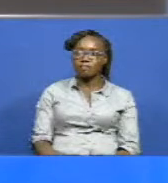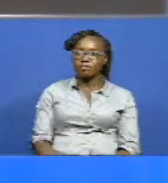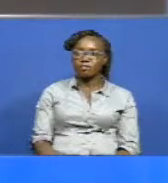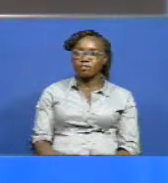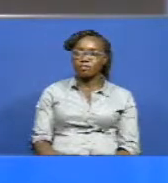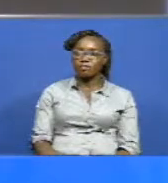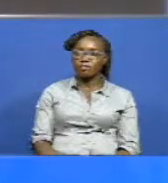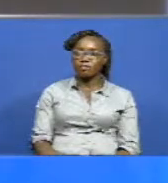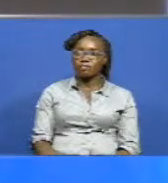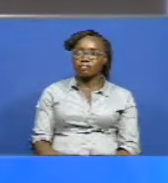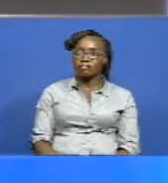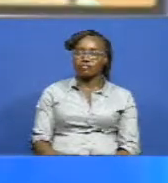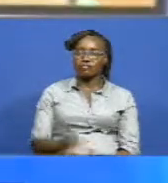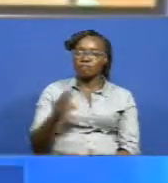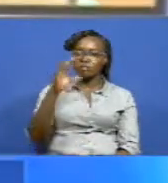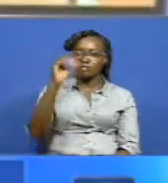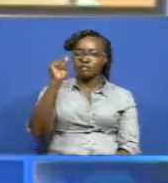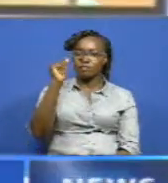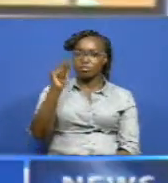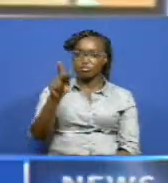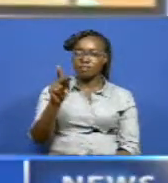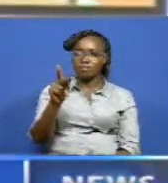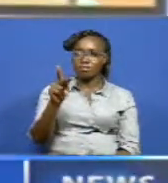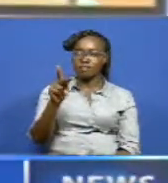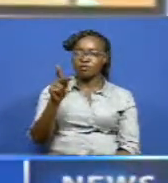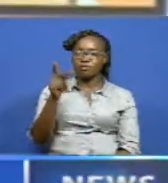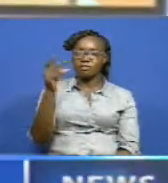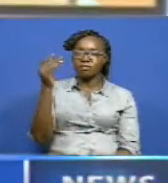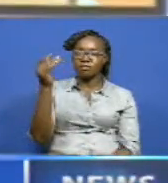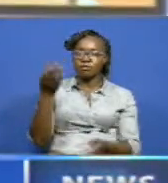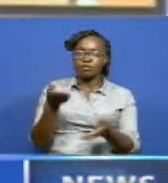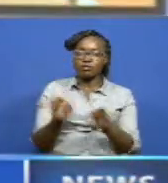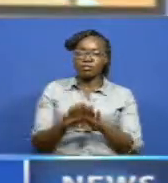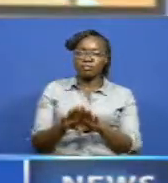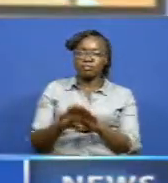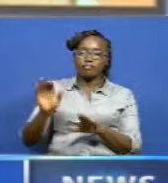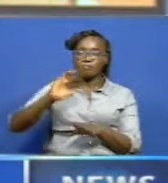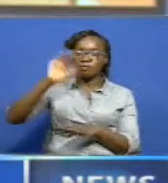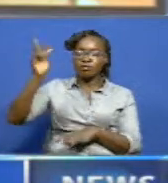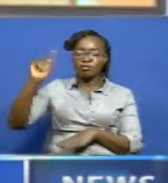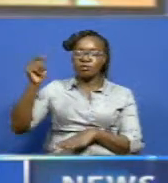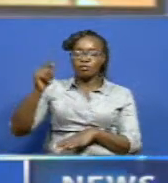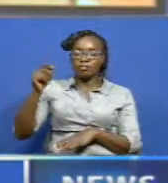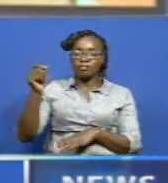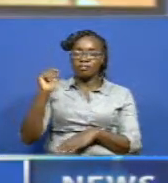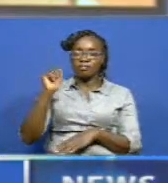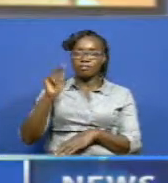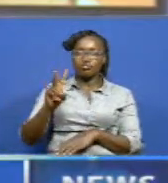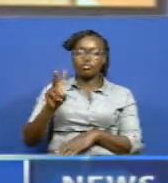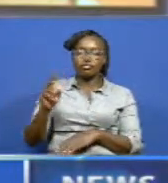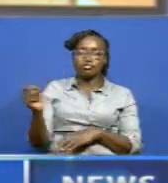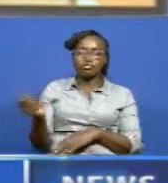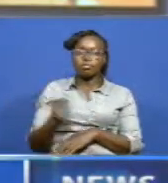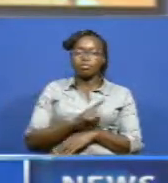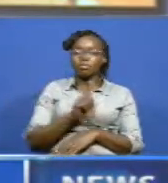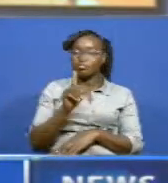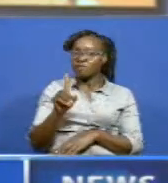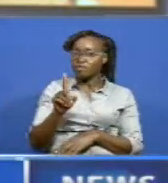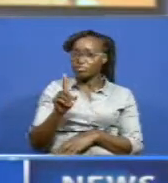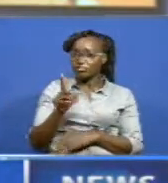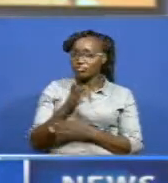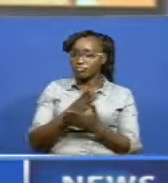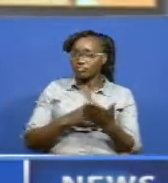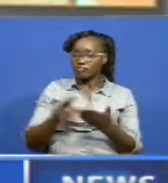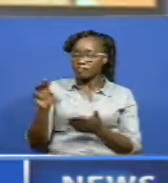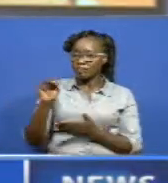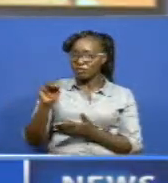The Communications Authority of Kenya has shut Mount Kenya TV for a month and imposed a fine of $500,000 shillings